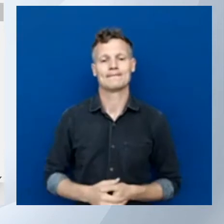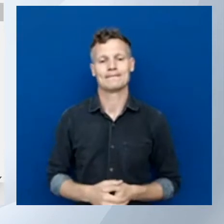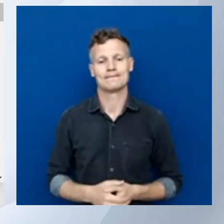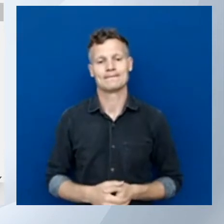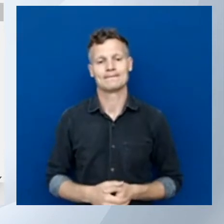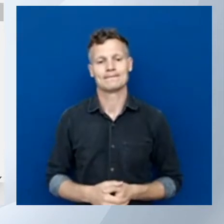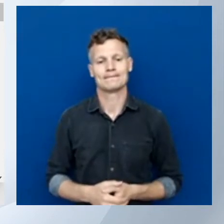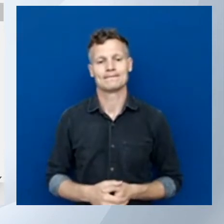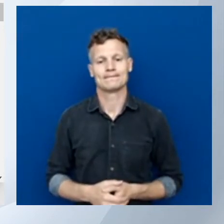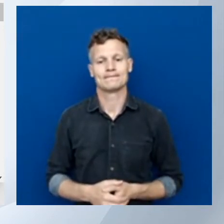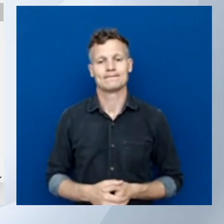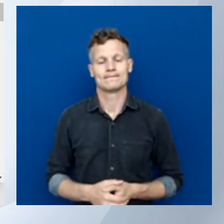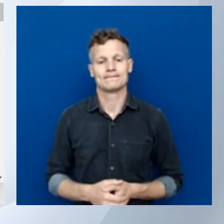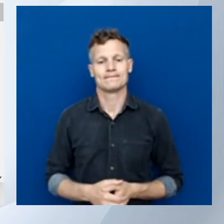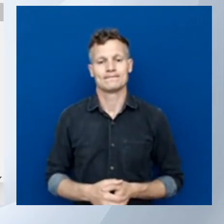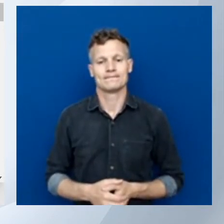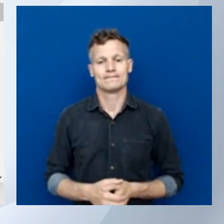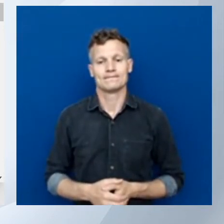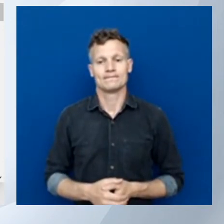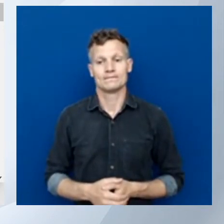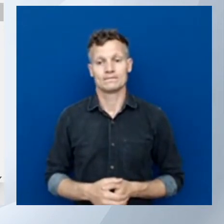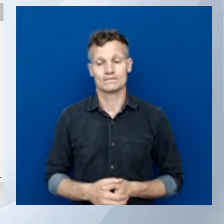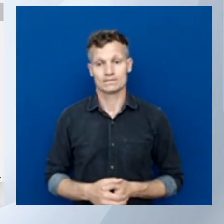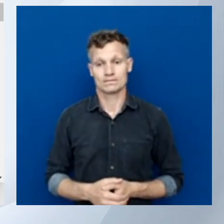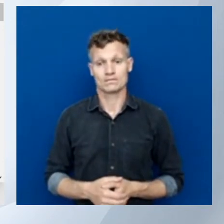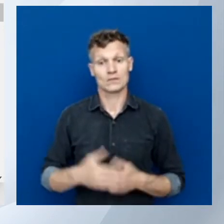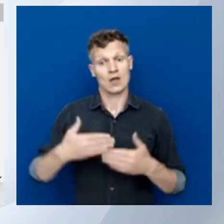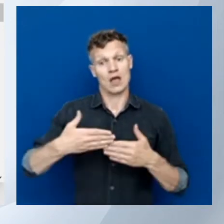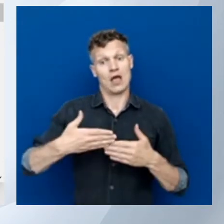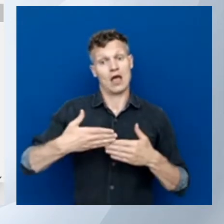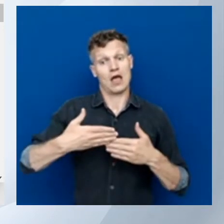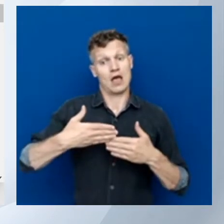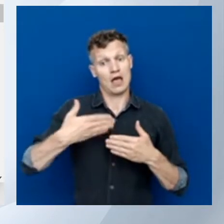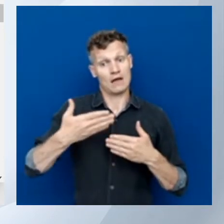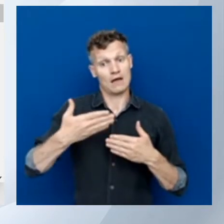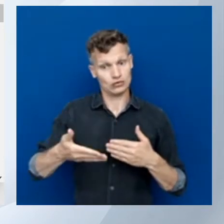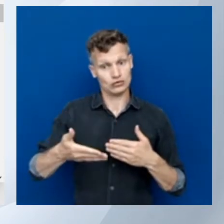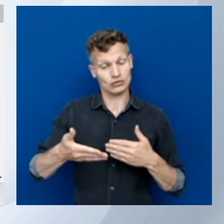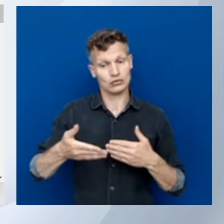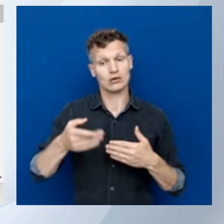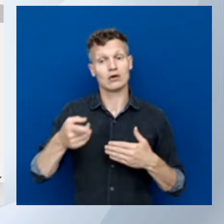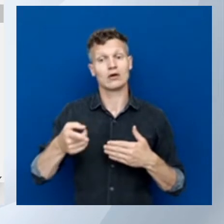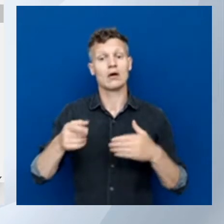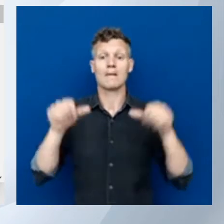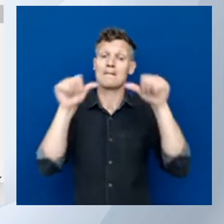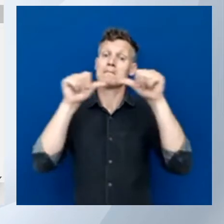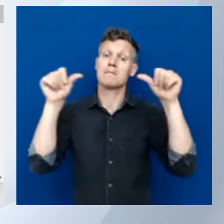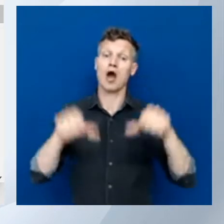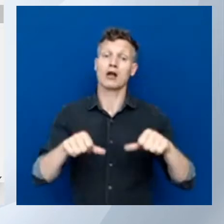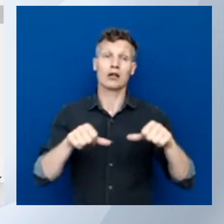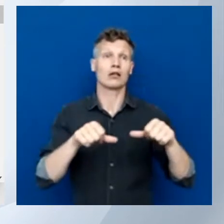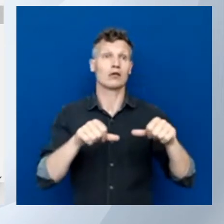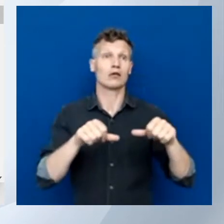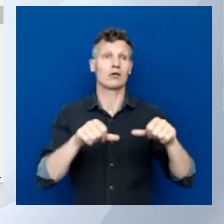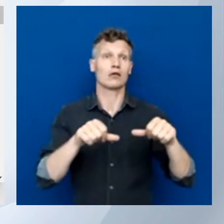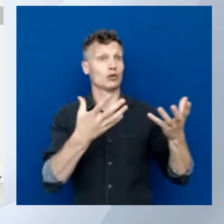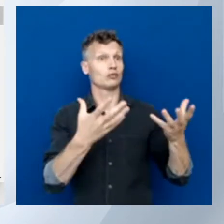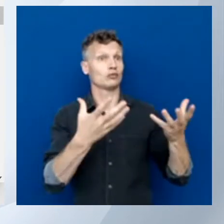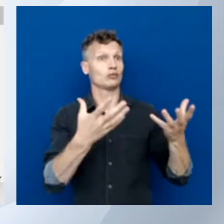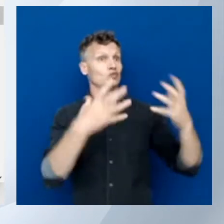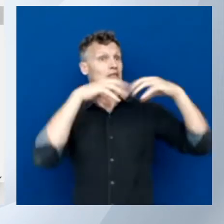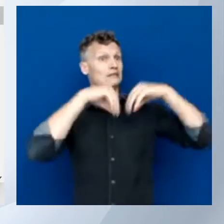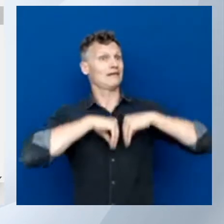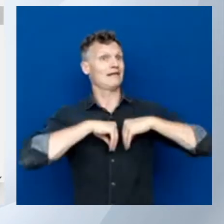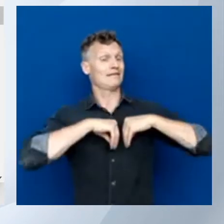And then after these processing steps, the model will receive the data as a list of